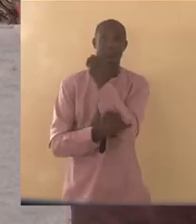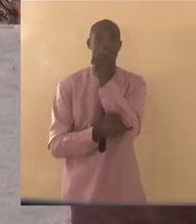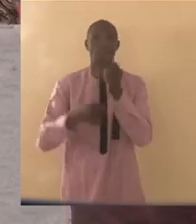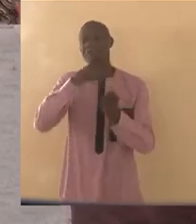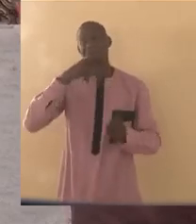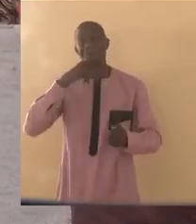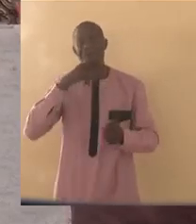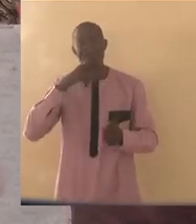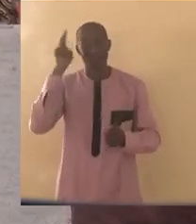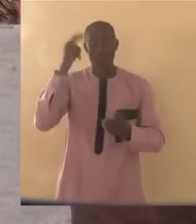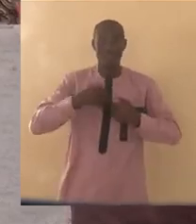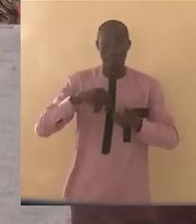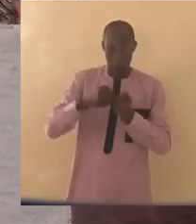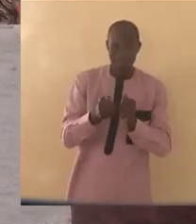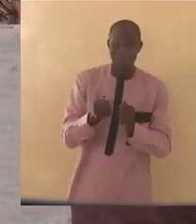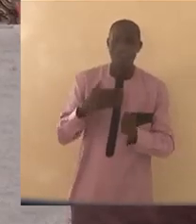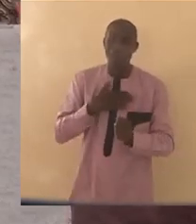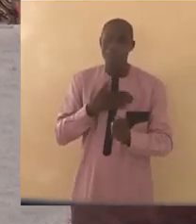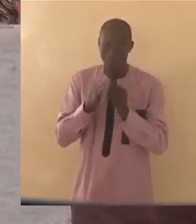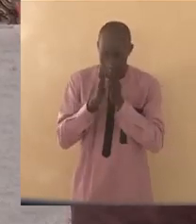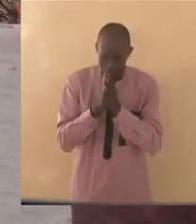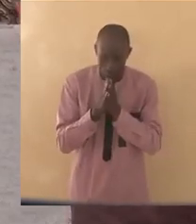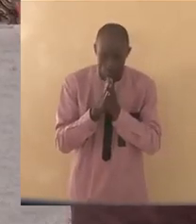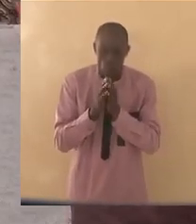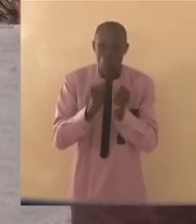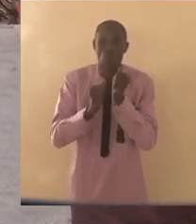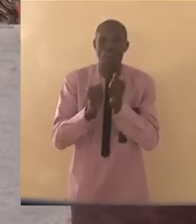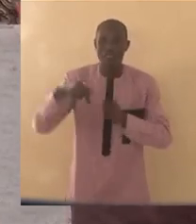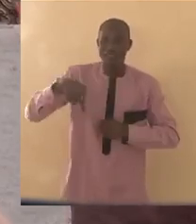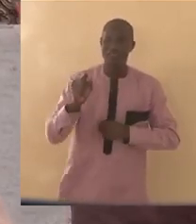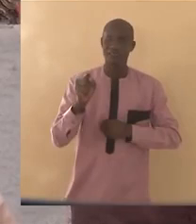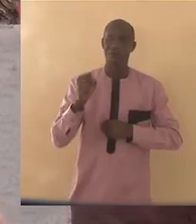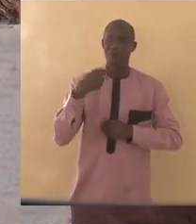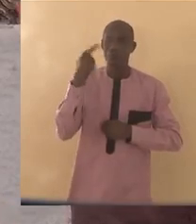dry. And he has a problem and says, please, Father, tell me which psalm